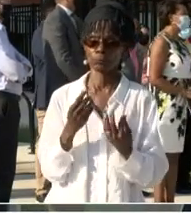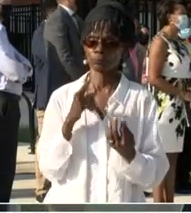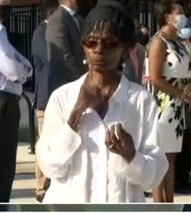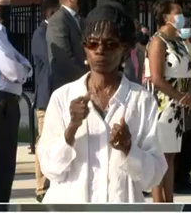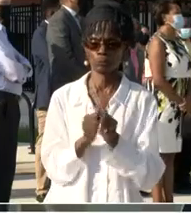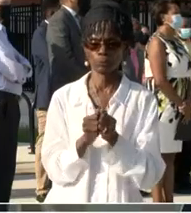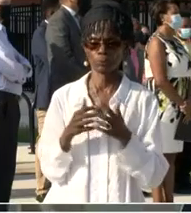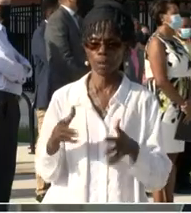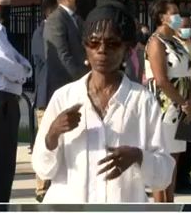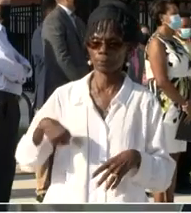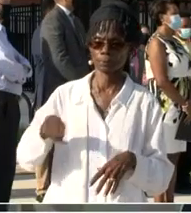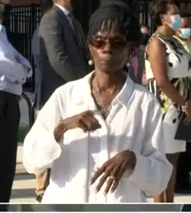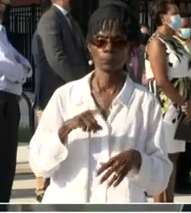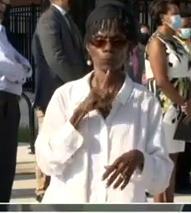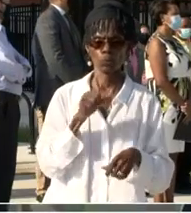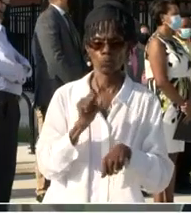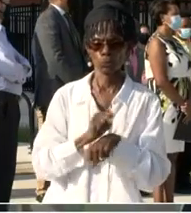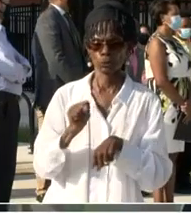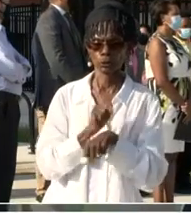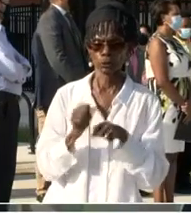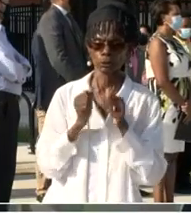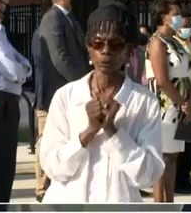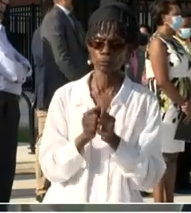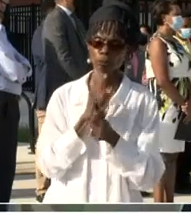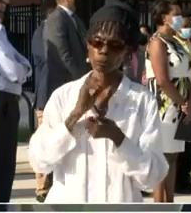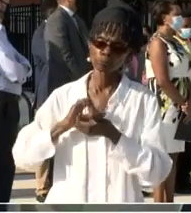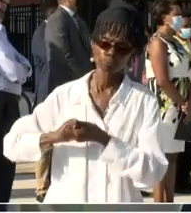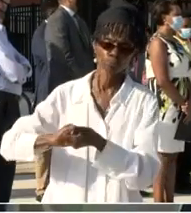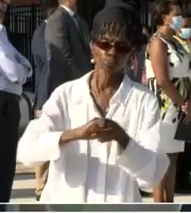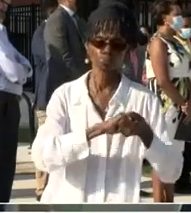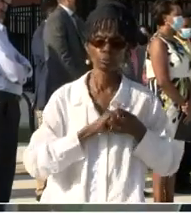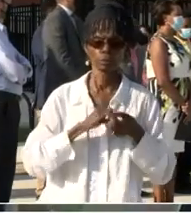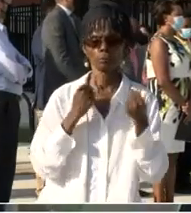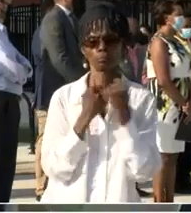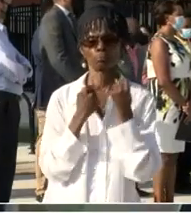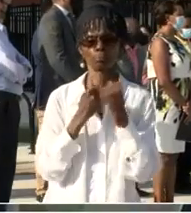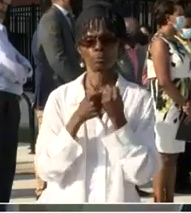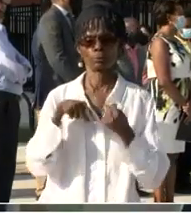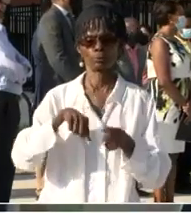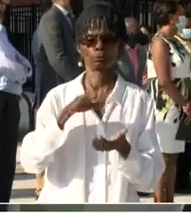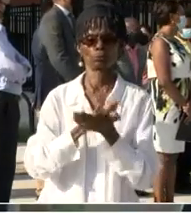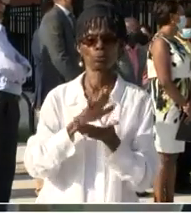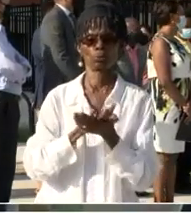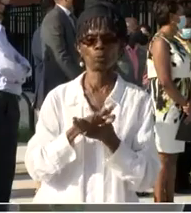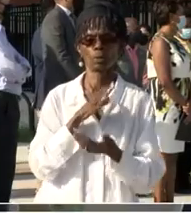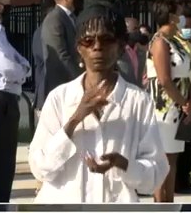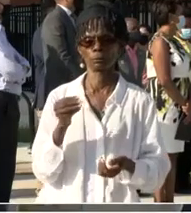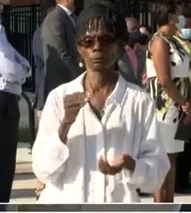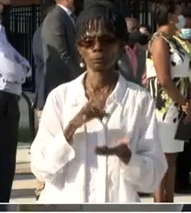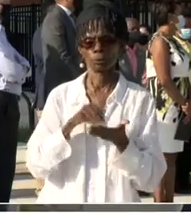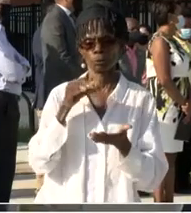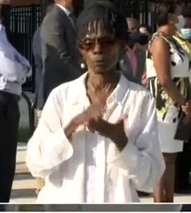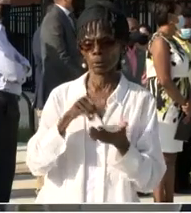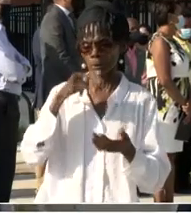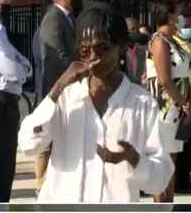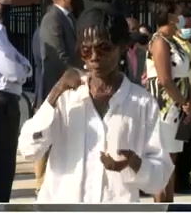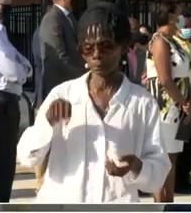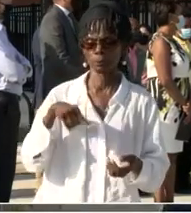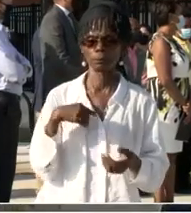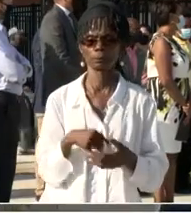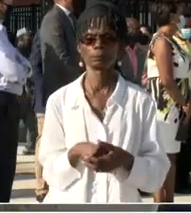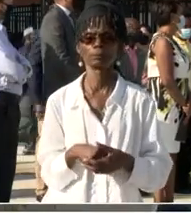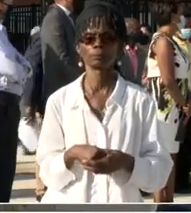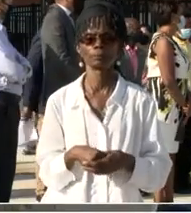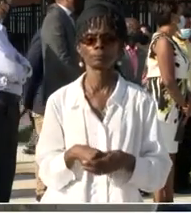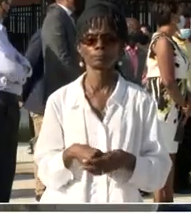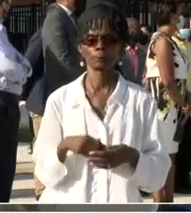your partnership and engagement to help our school and your children thrive. And now I am proud to welcome Diallo